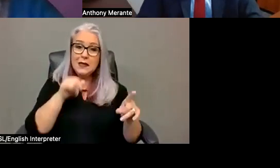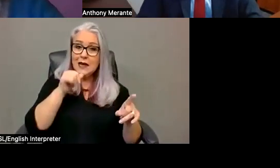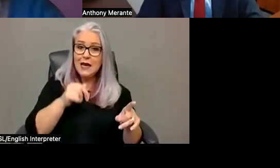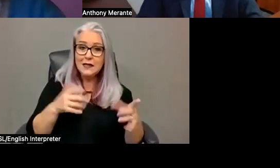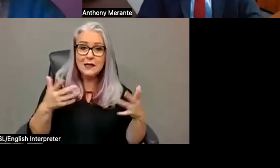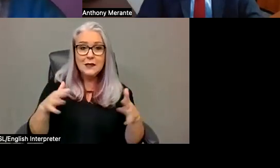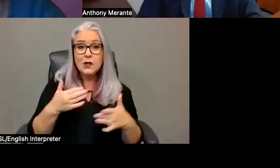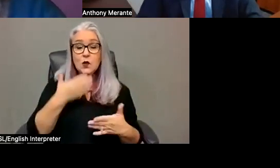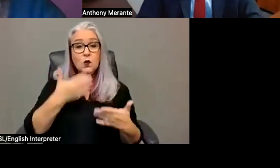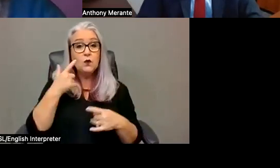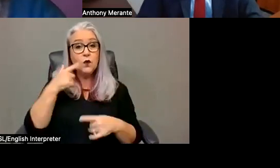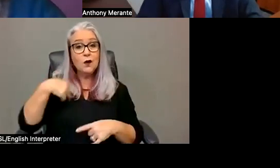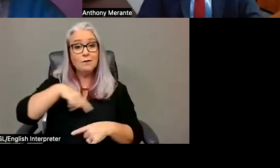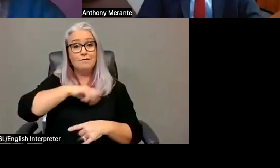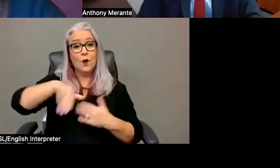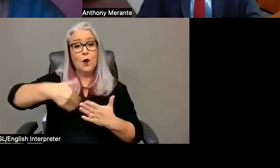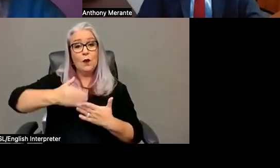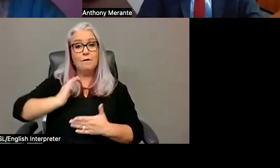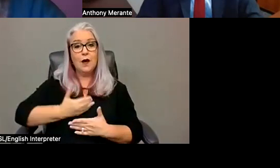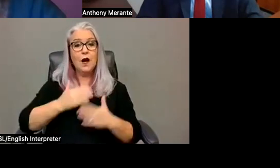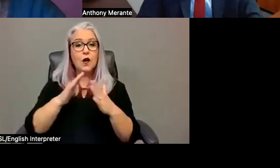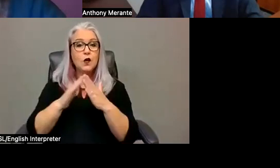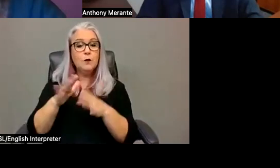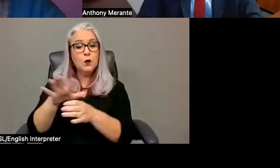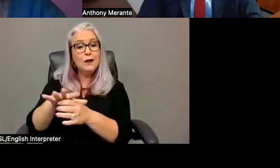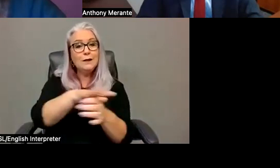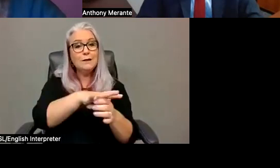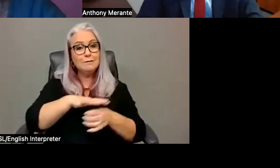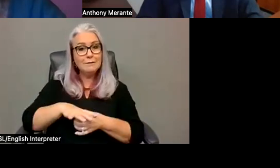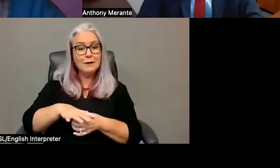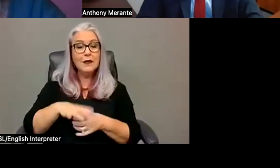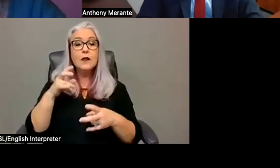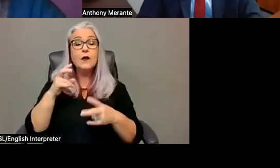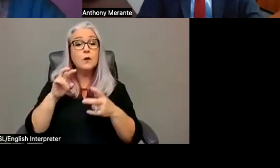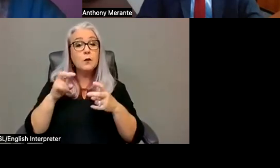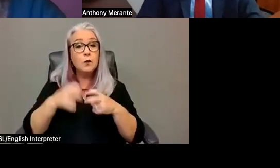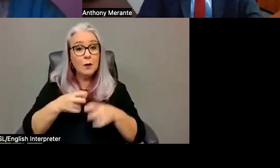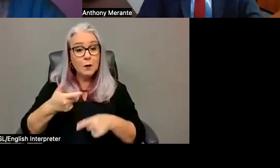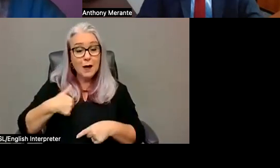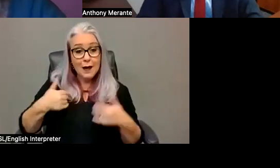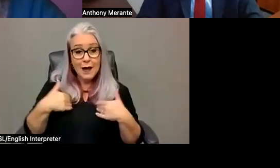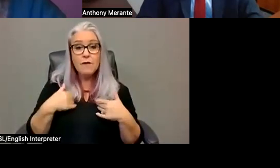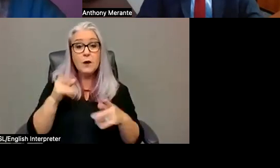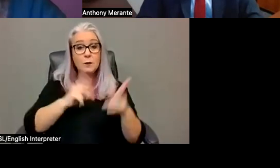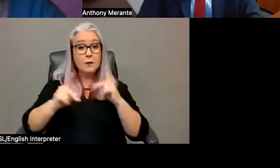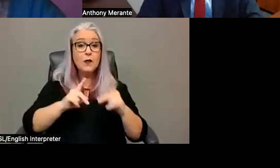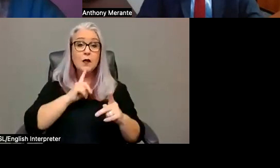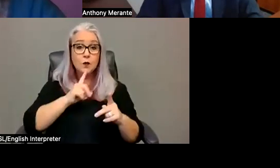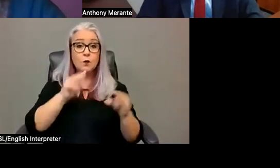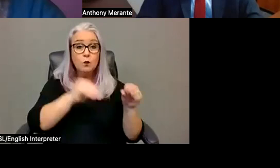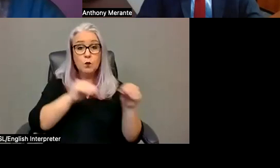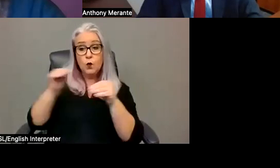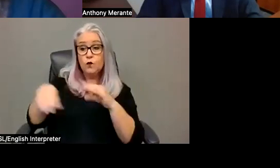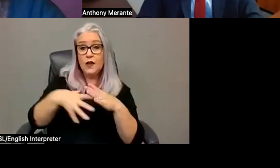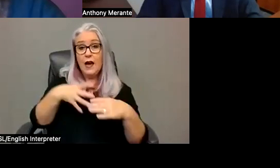for communities. The issues that I have are that people are moving out of the city. what has